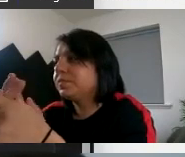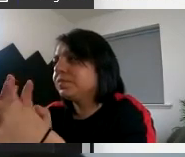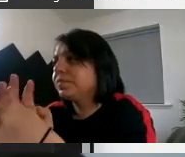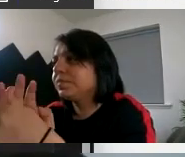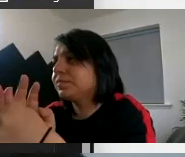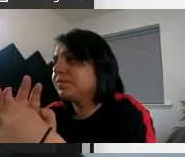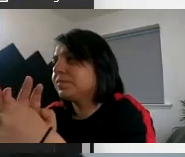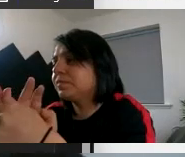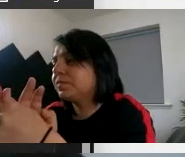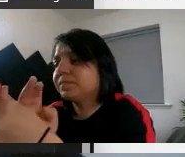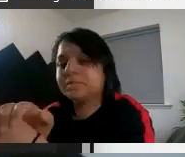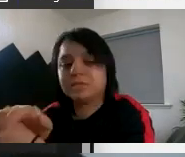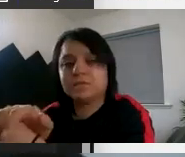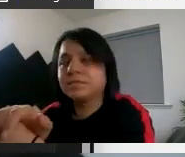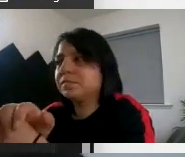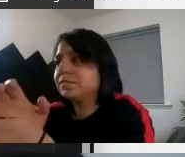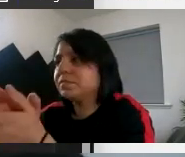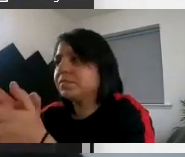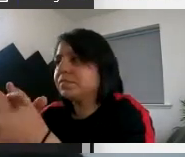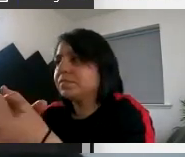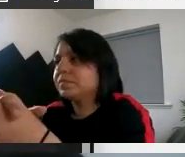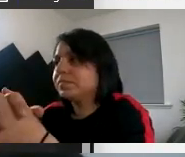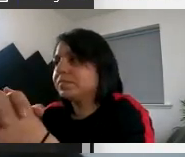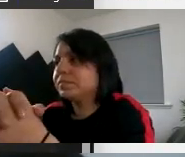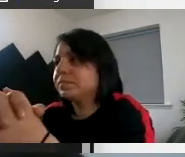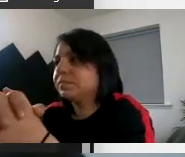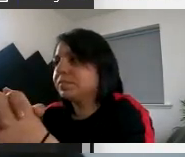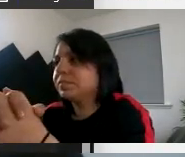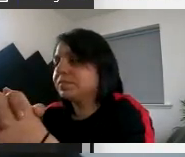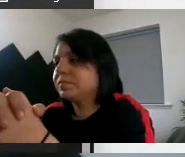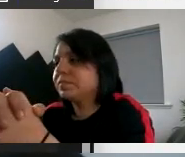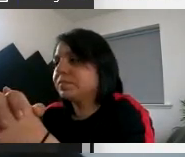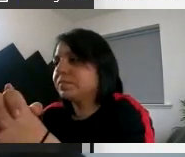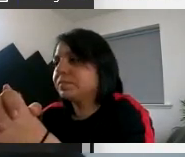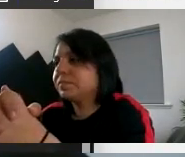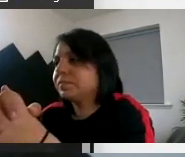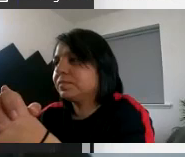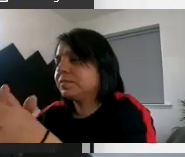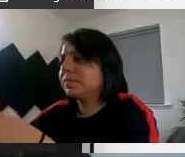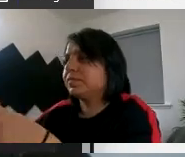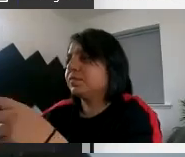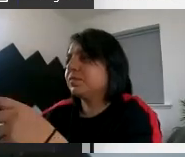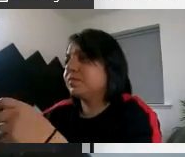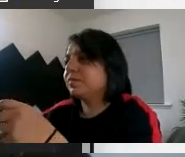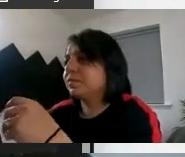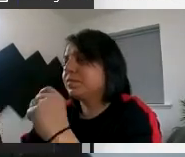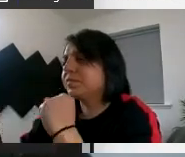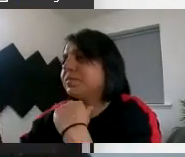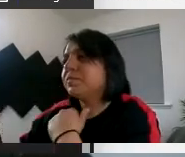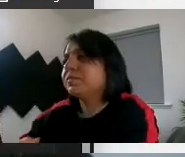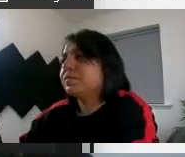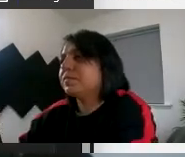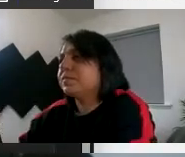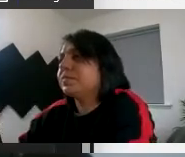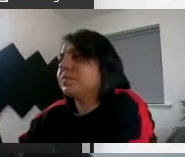and almost Scandinavian. And then you come down to Glasgow and into the lowlands of Scotland, where you get glottal stops and things